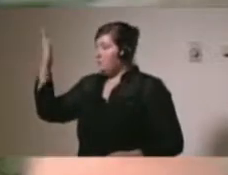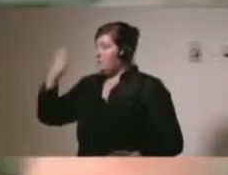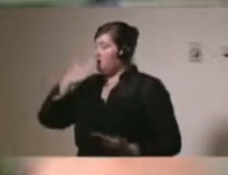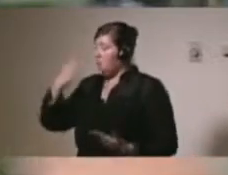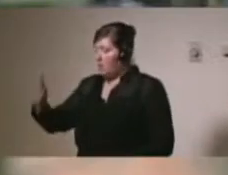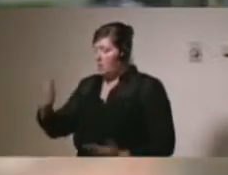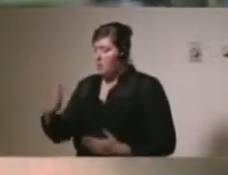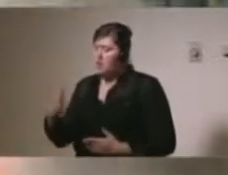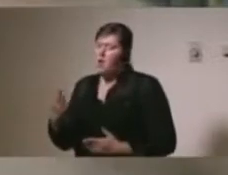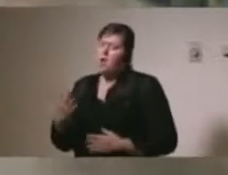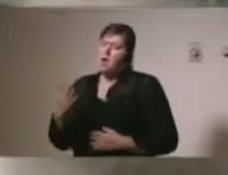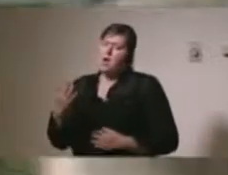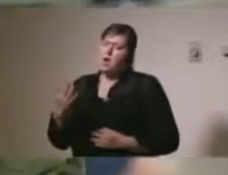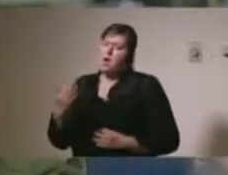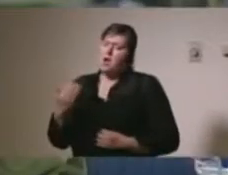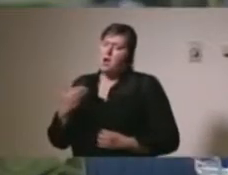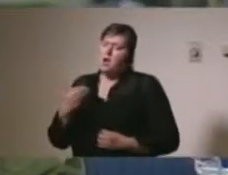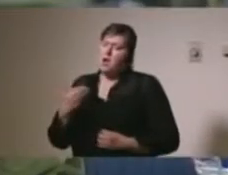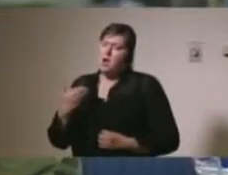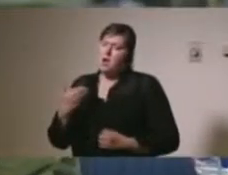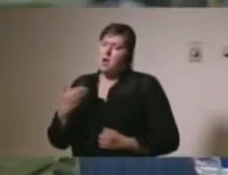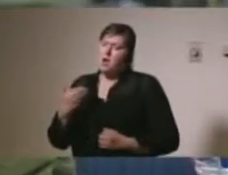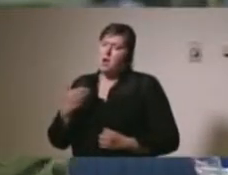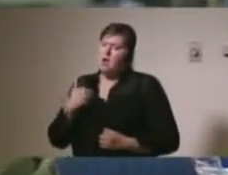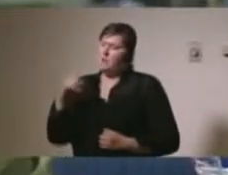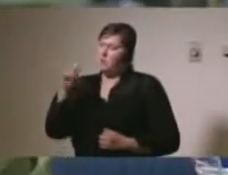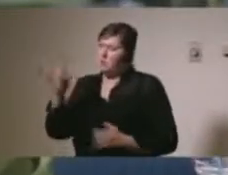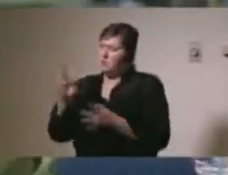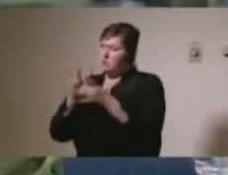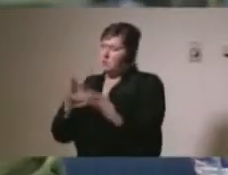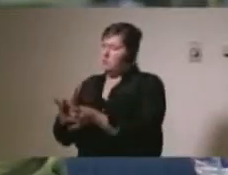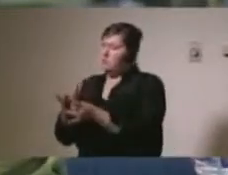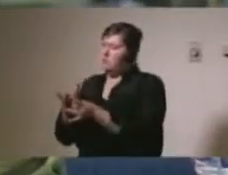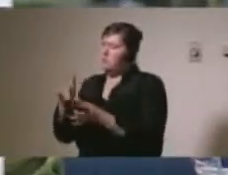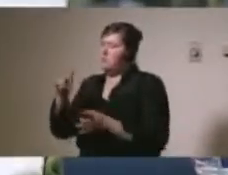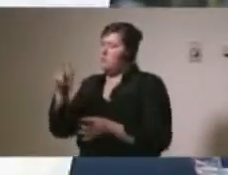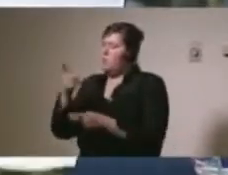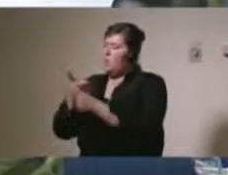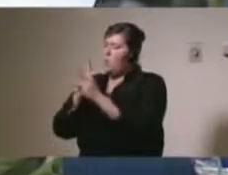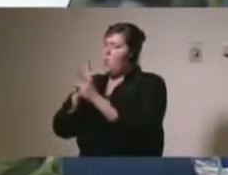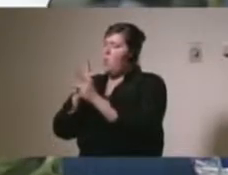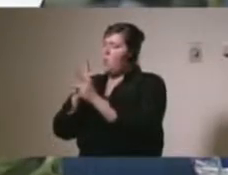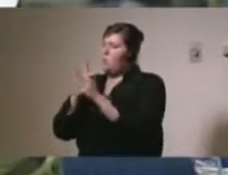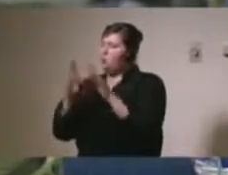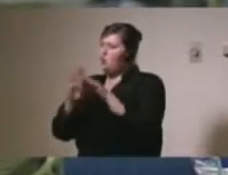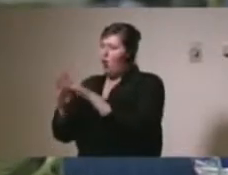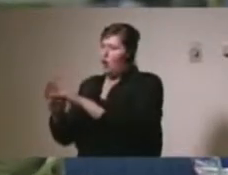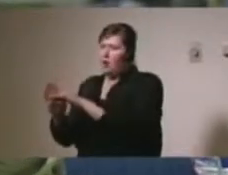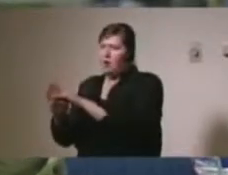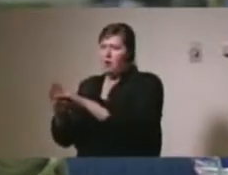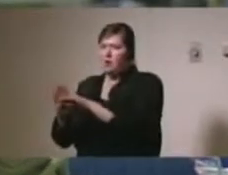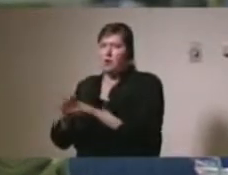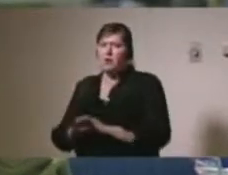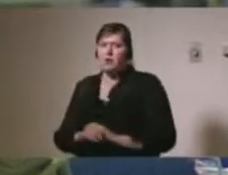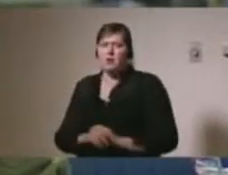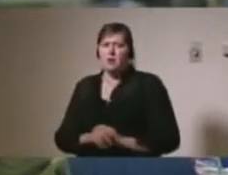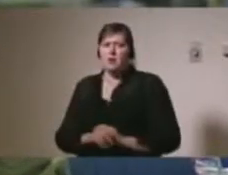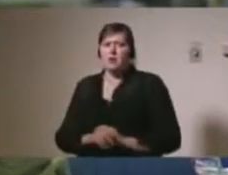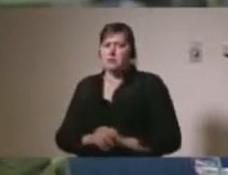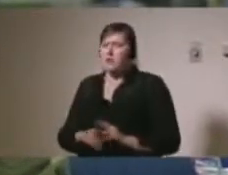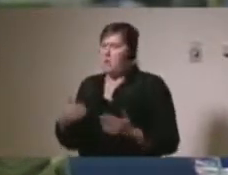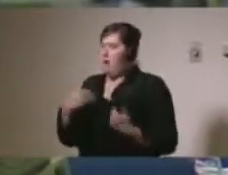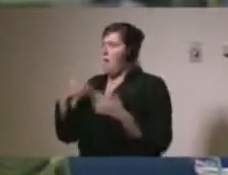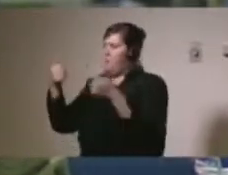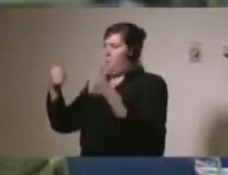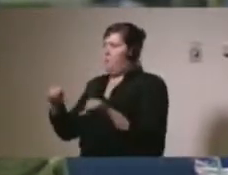the predatory loan sharks. Just got the thing on my table here. I'll go to that rally, but I'll be back in Australia